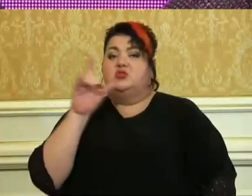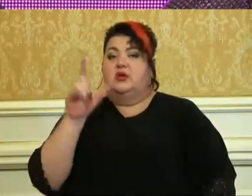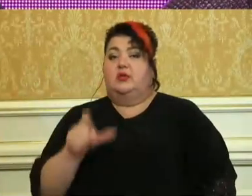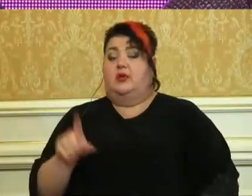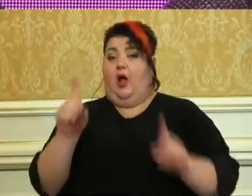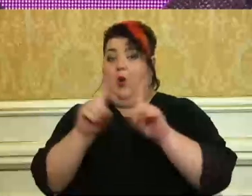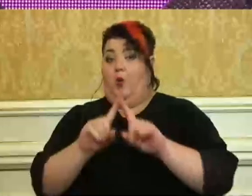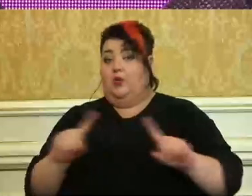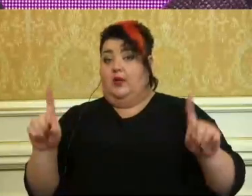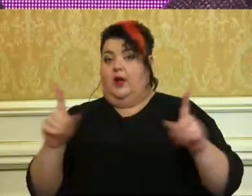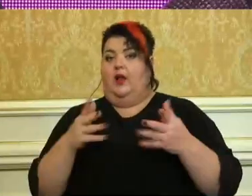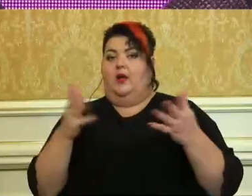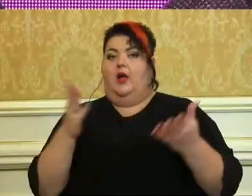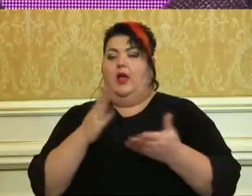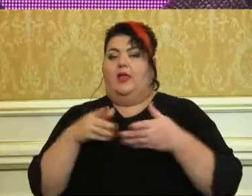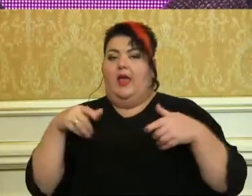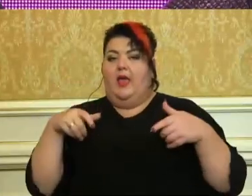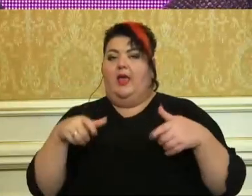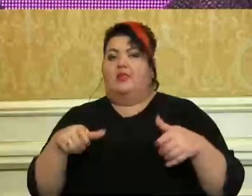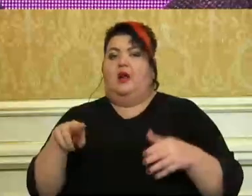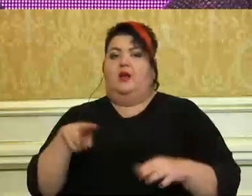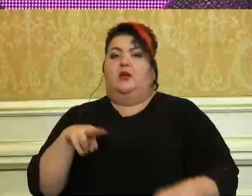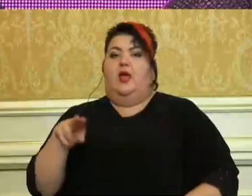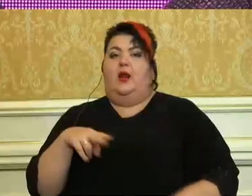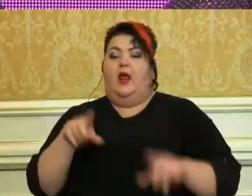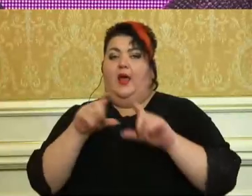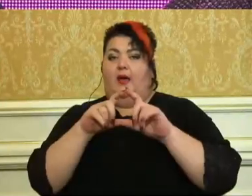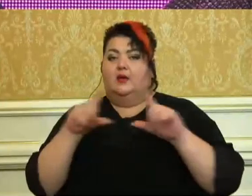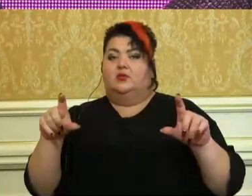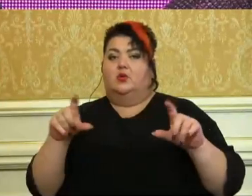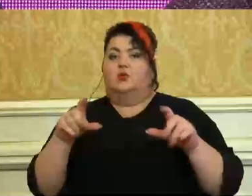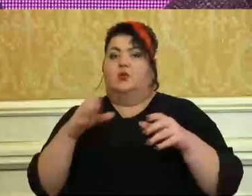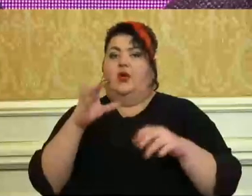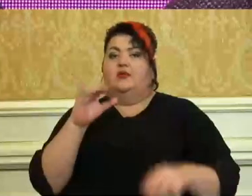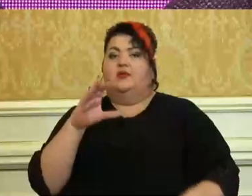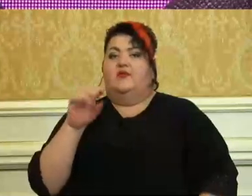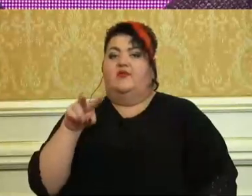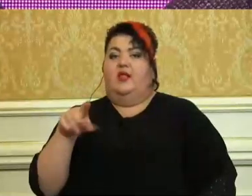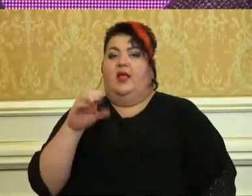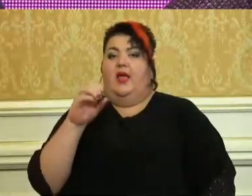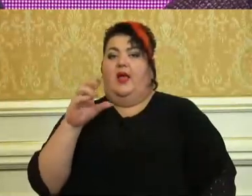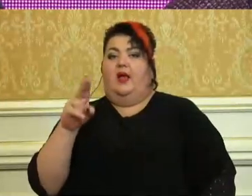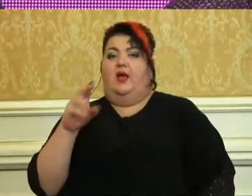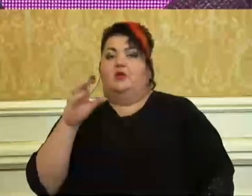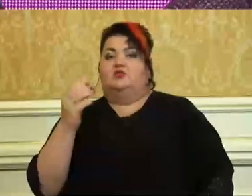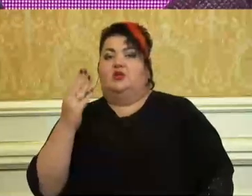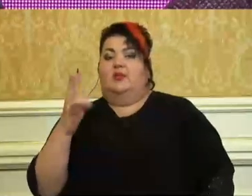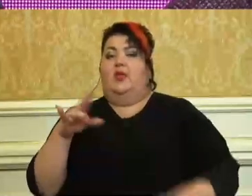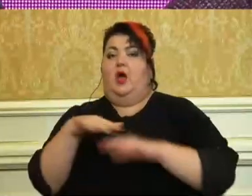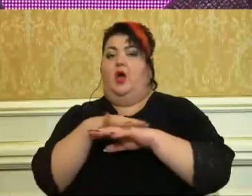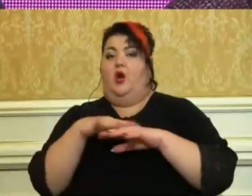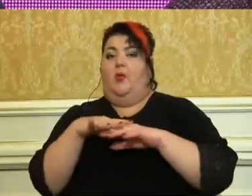the absolutely unique lady. She is the chief executive officer at Civil